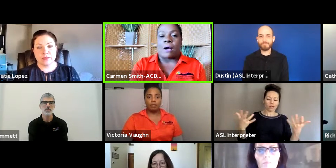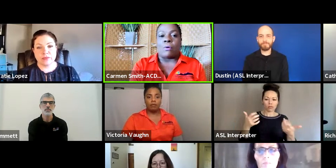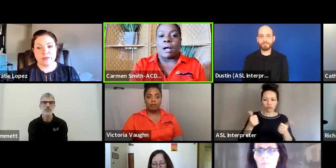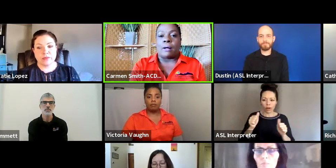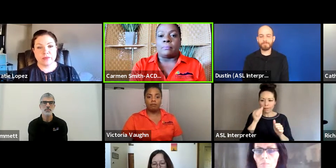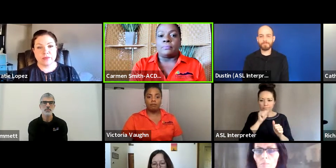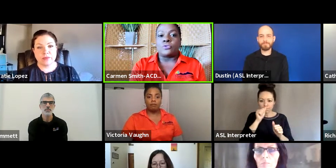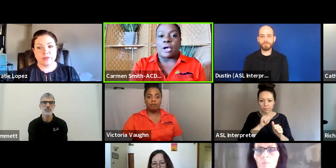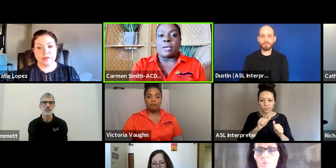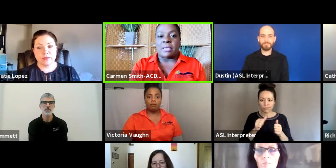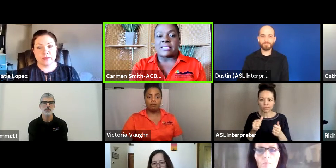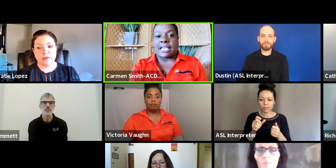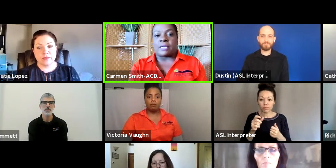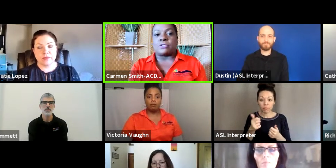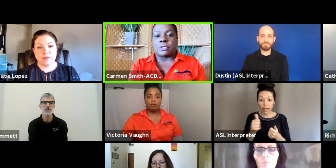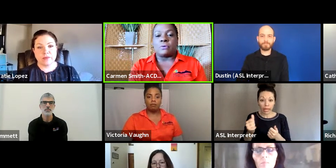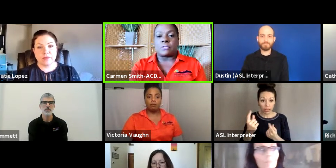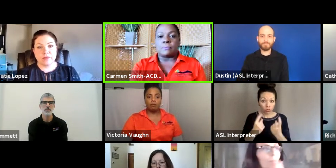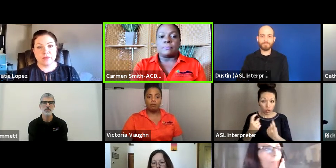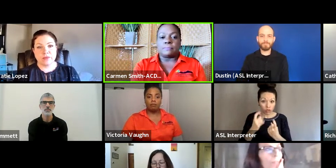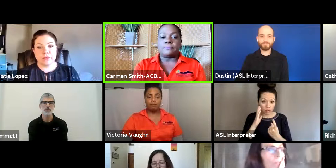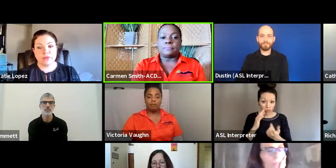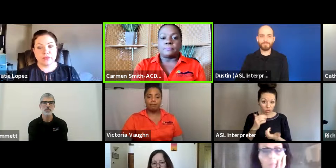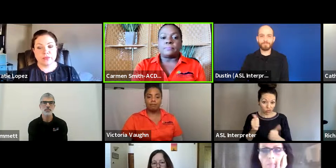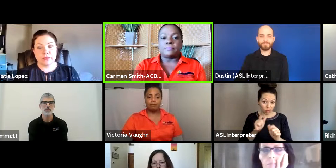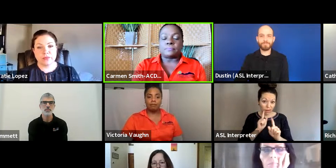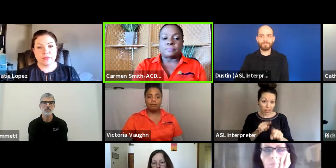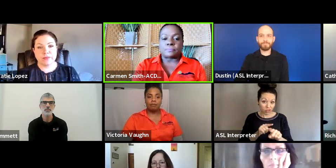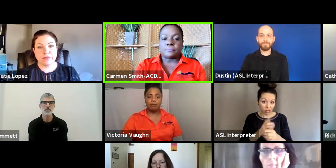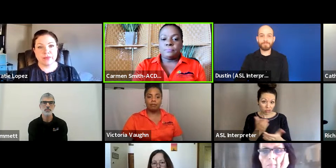any questions, I'll try my best to answer those.